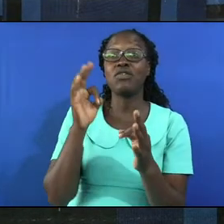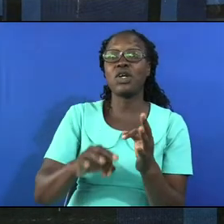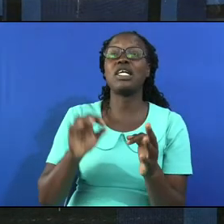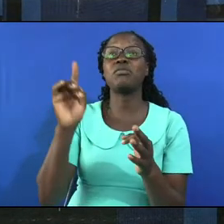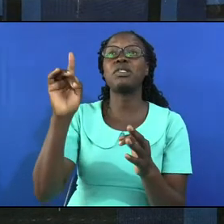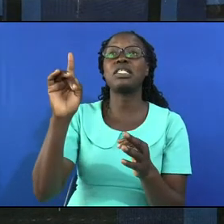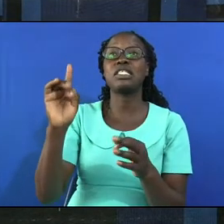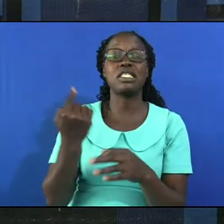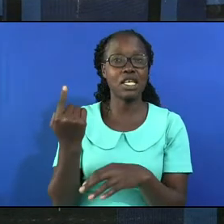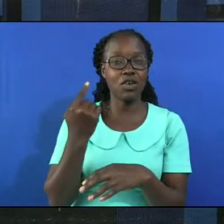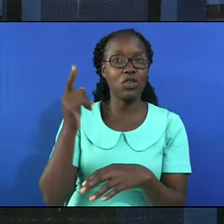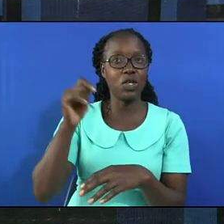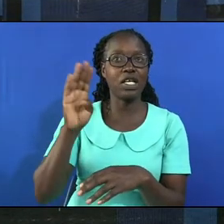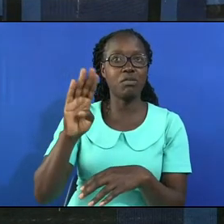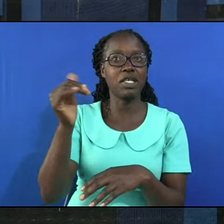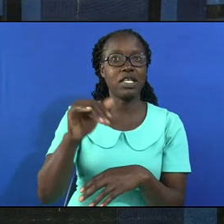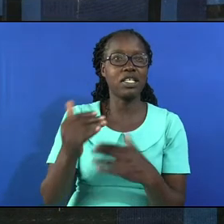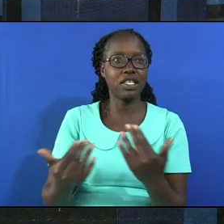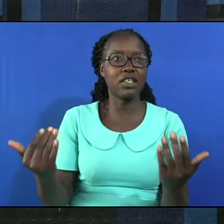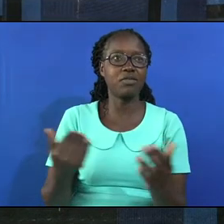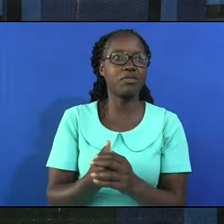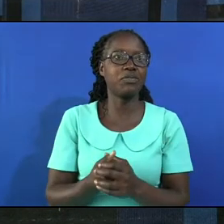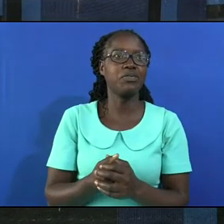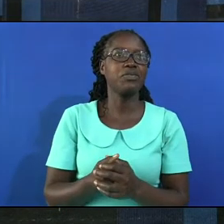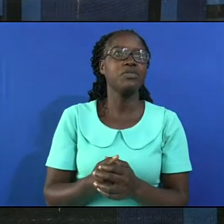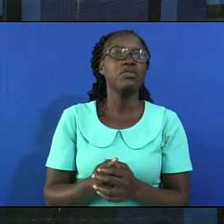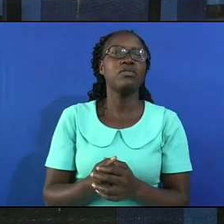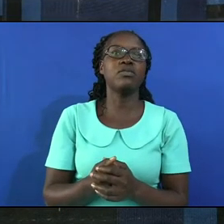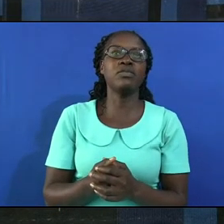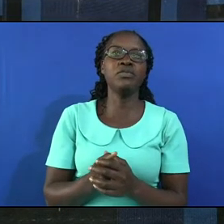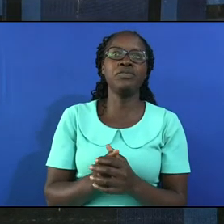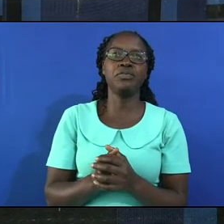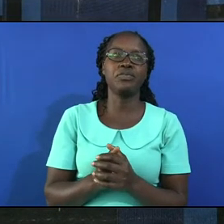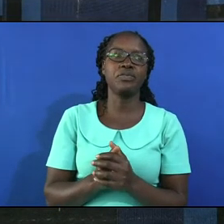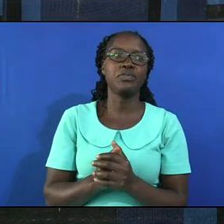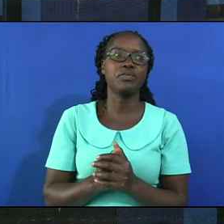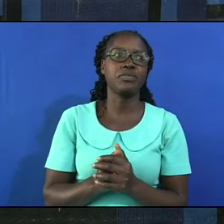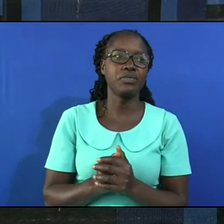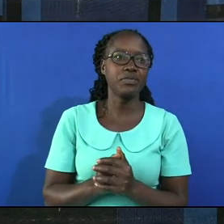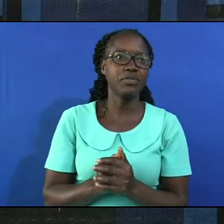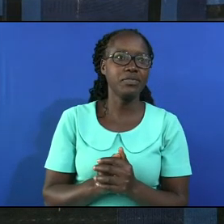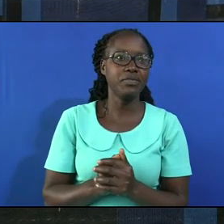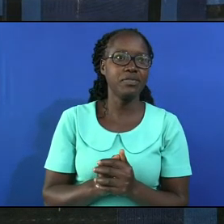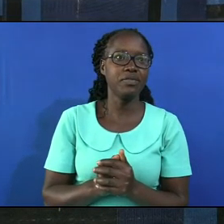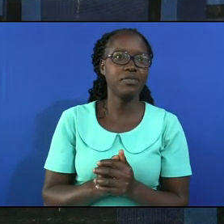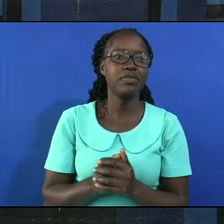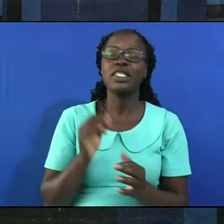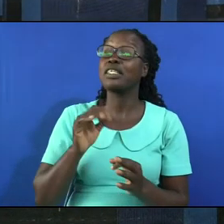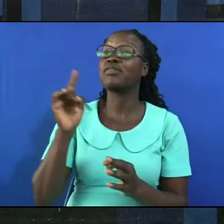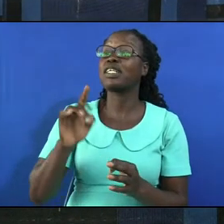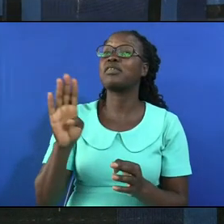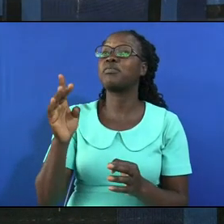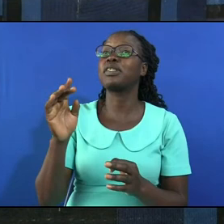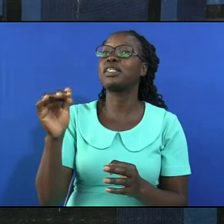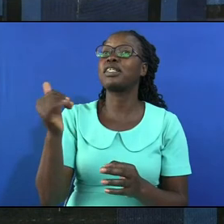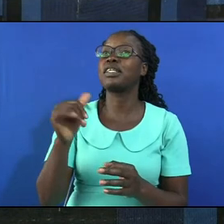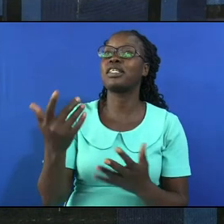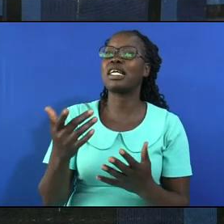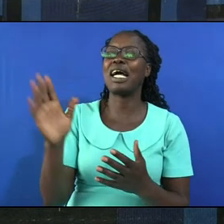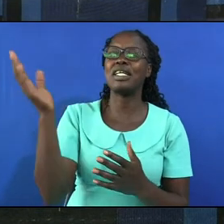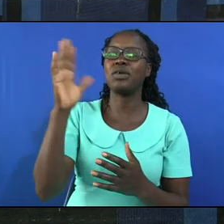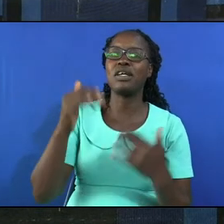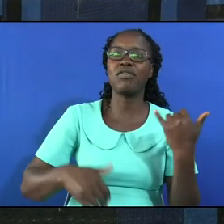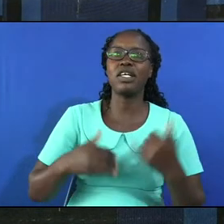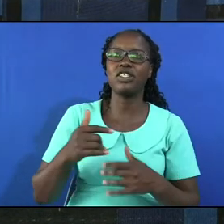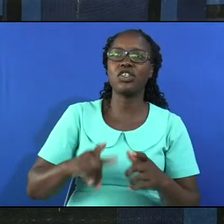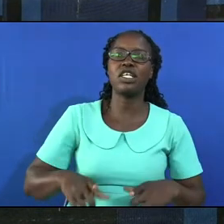be single, I can't hear you. If you can't be single, if you can't be single, you can't and won't